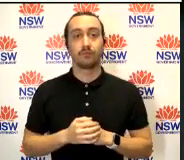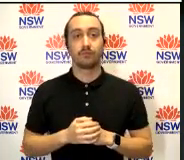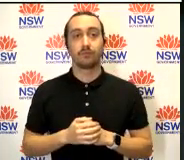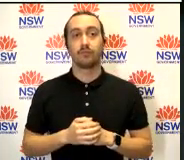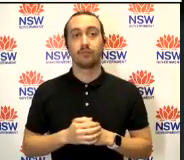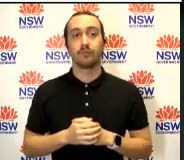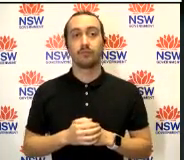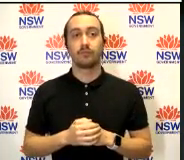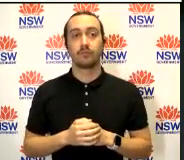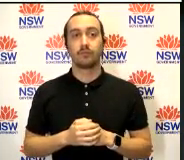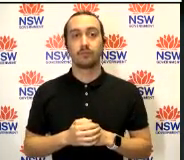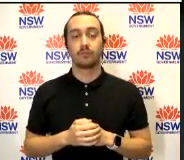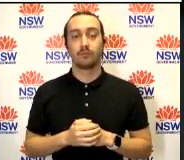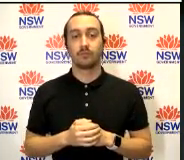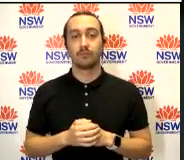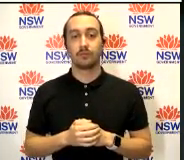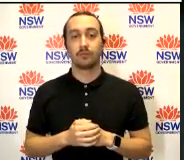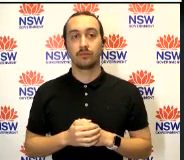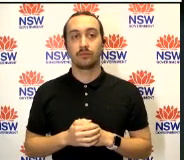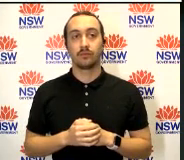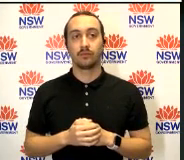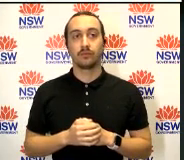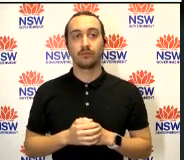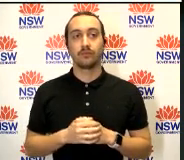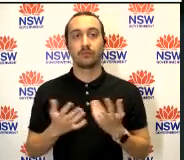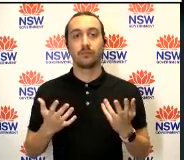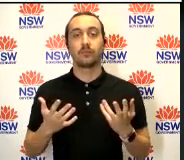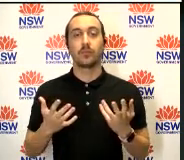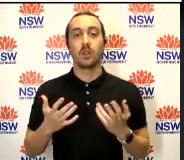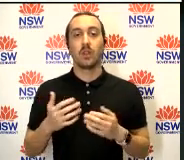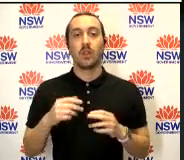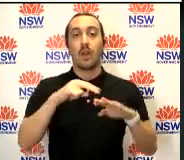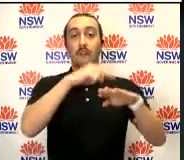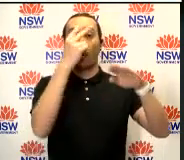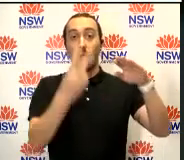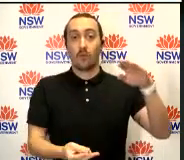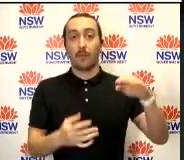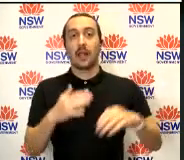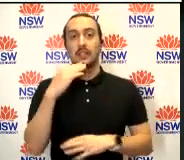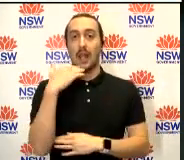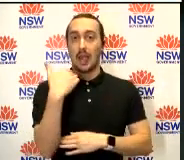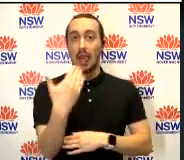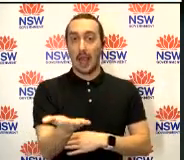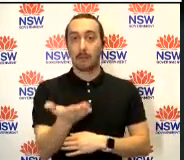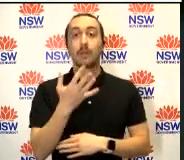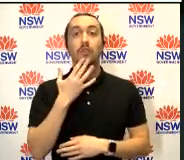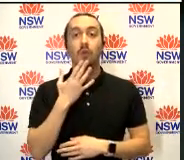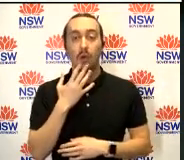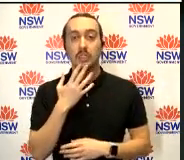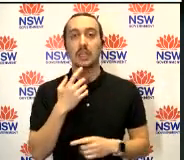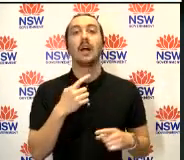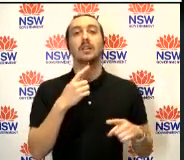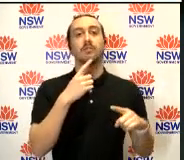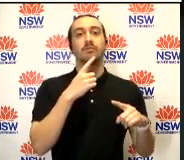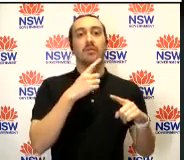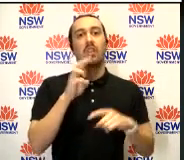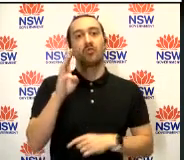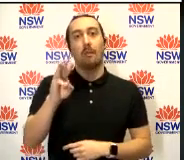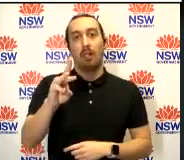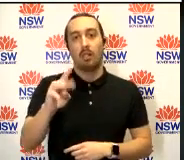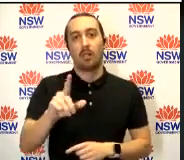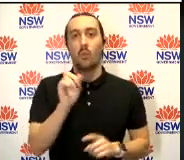And the average falls from heights construction claims cost is approximately 3 times higher than the actual average construction claims